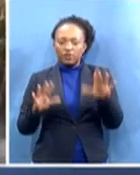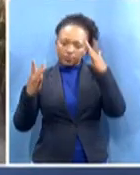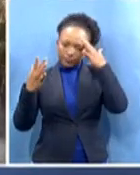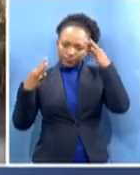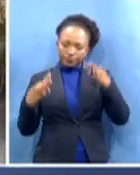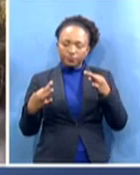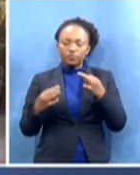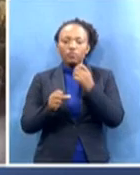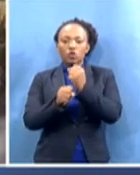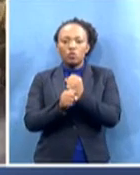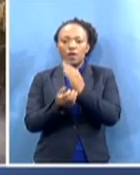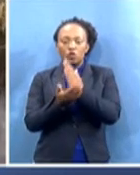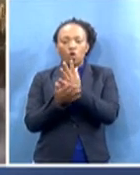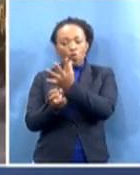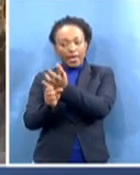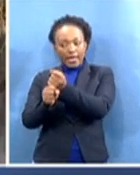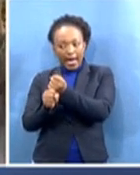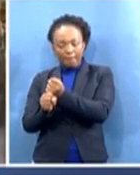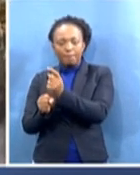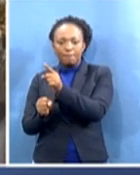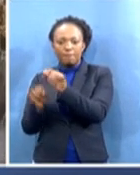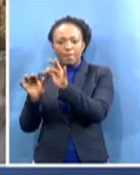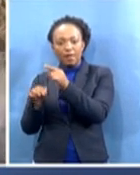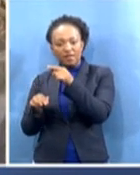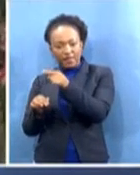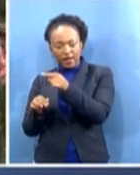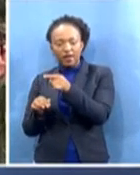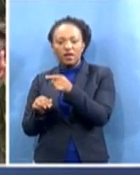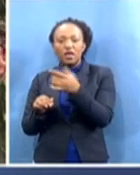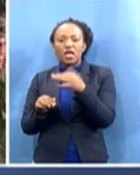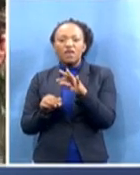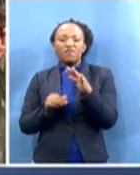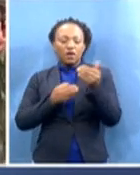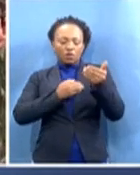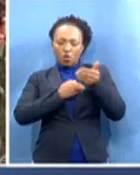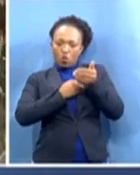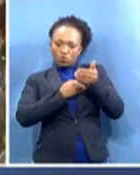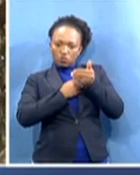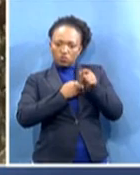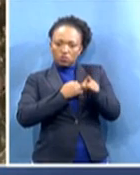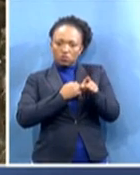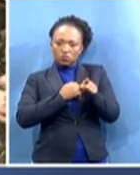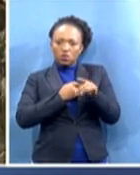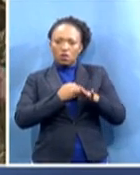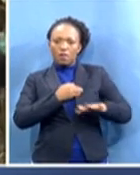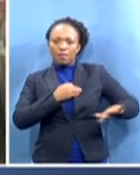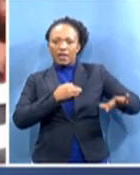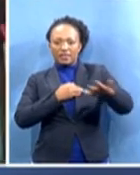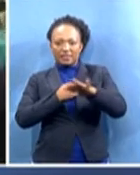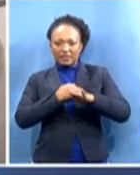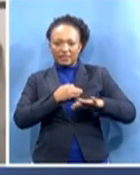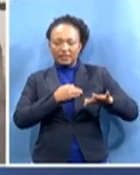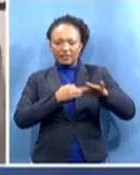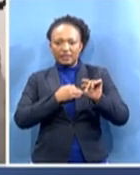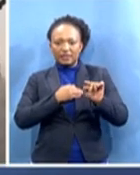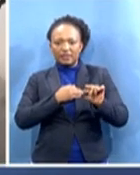and those who've been so close to the volcano was evacuated. Now we